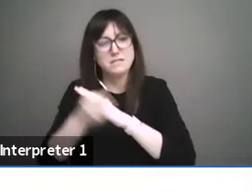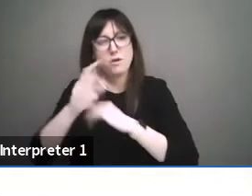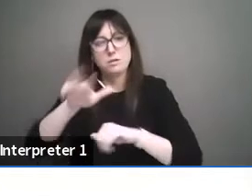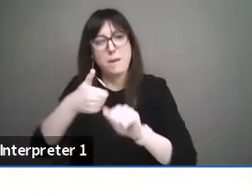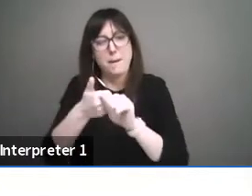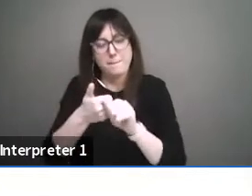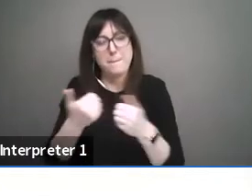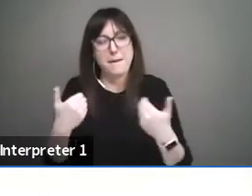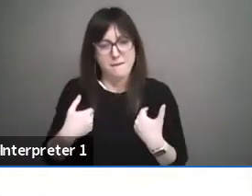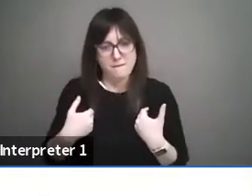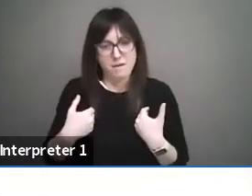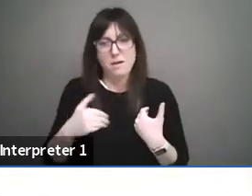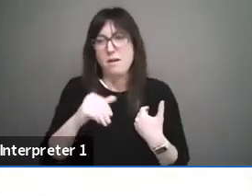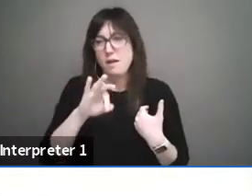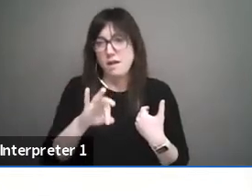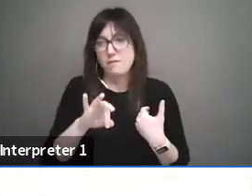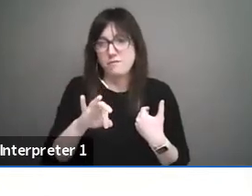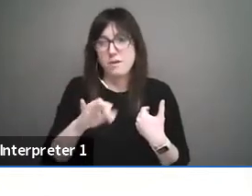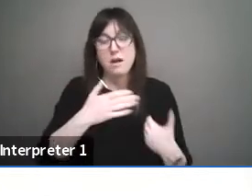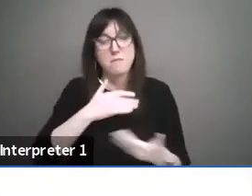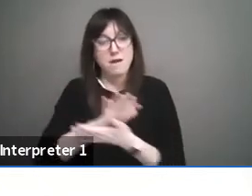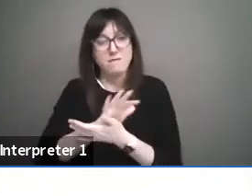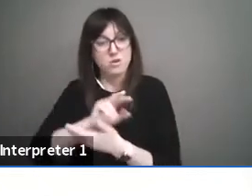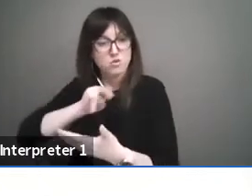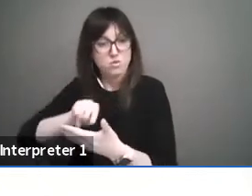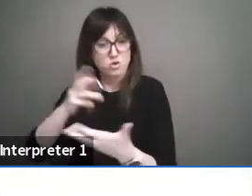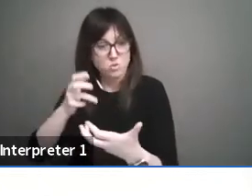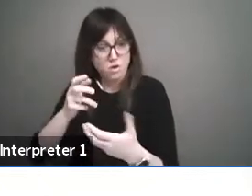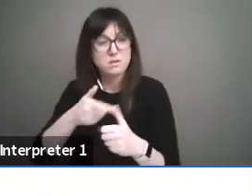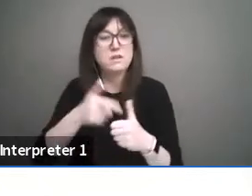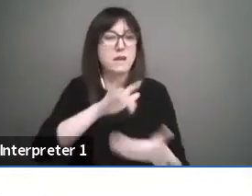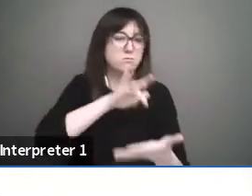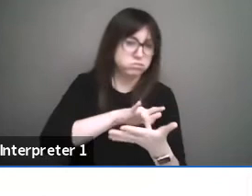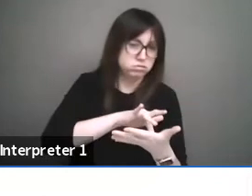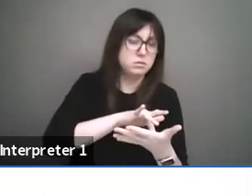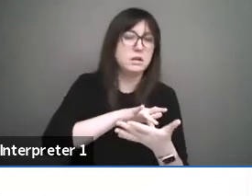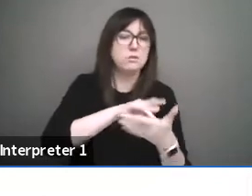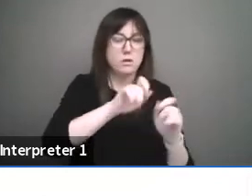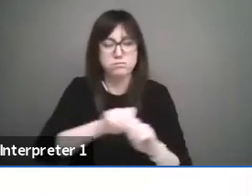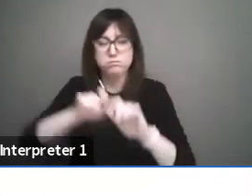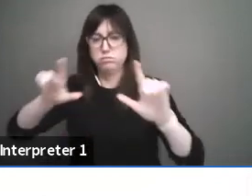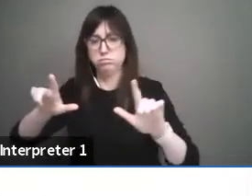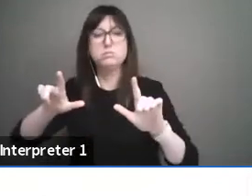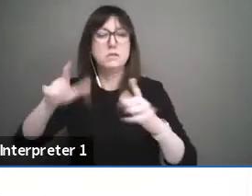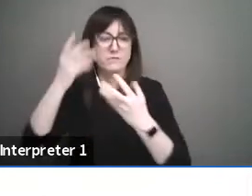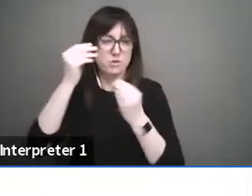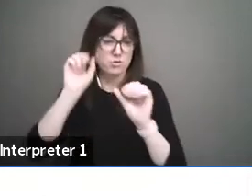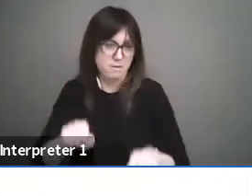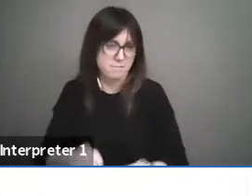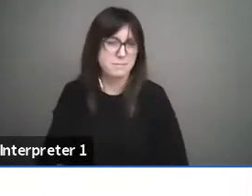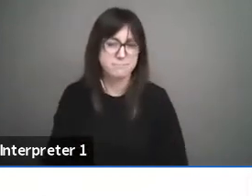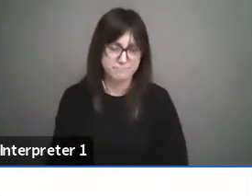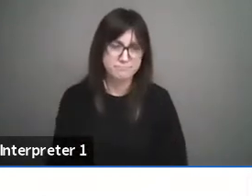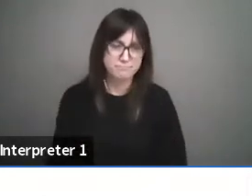case someone wants to watch my video. This link will still push it to the page where your content is on.